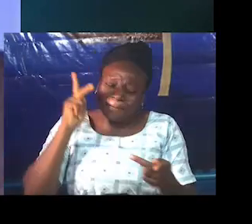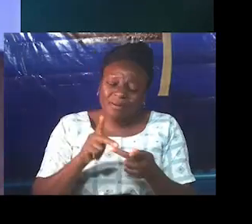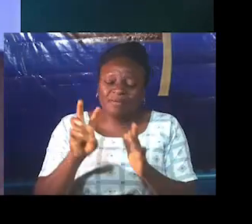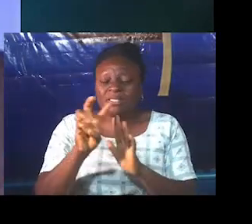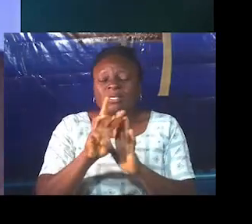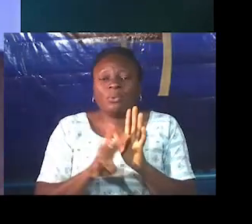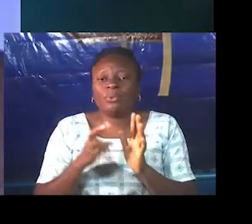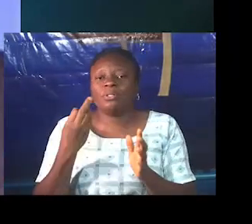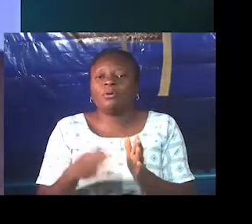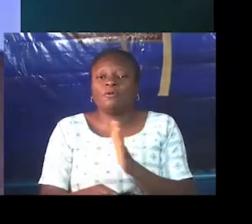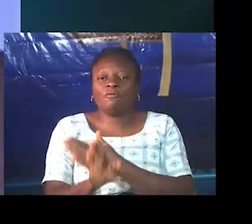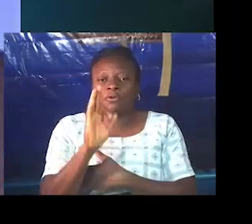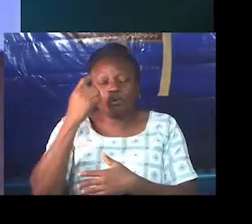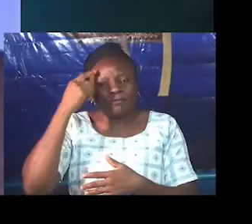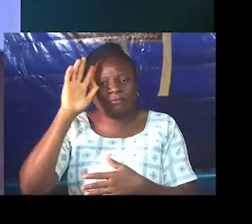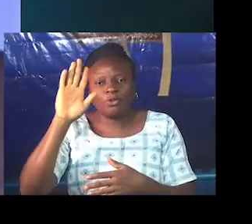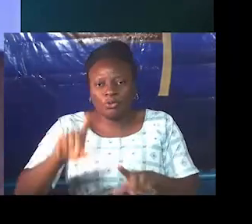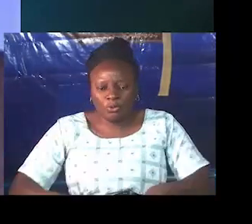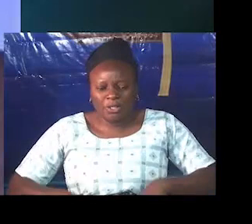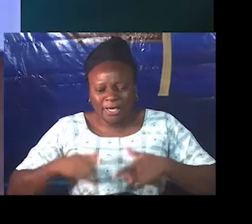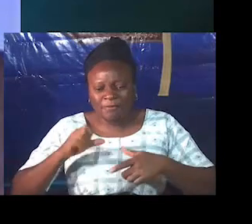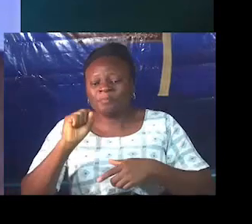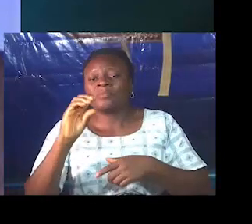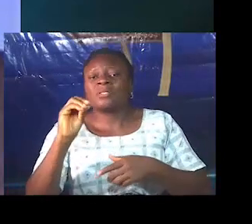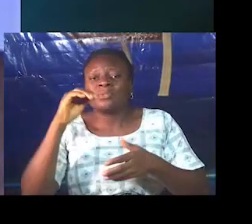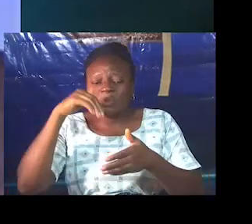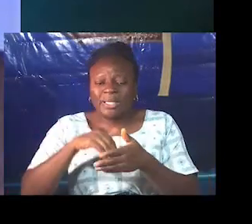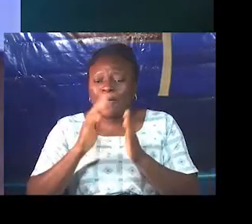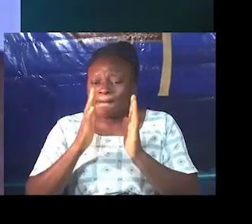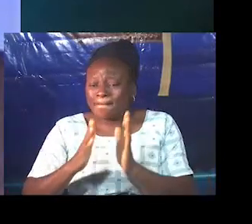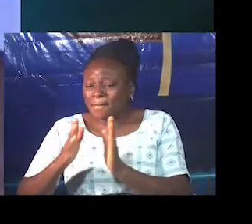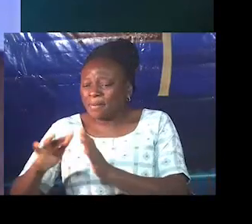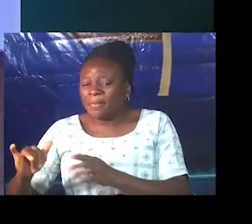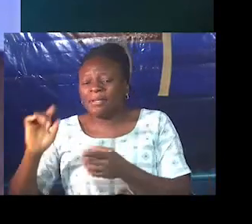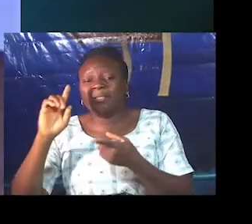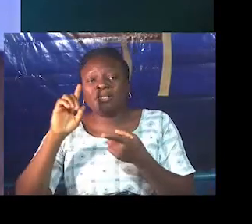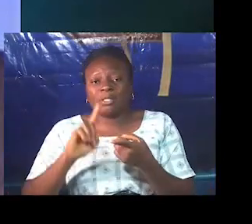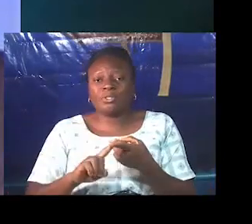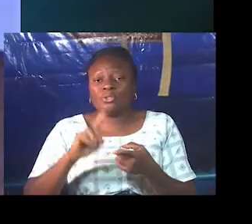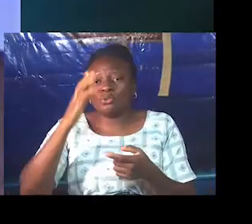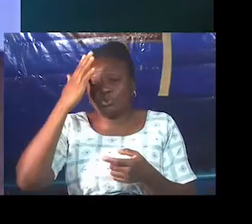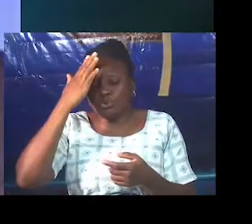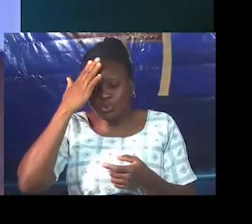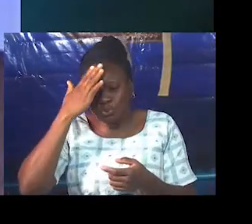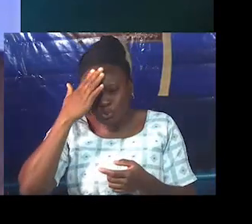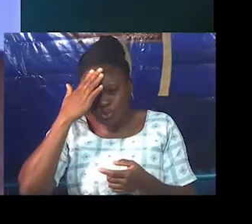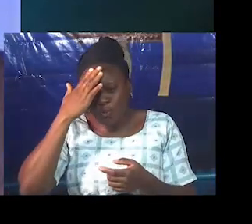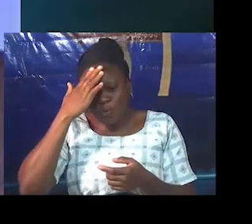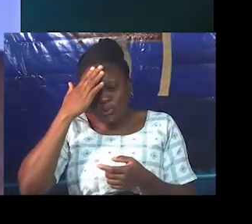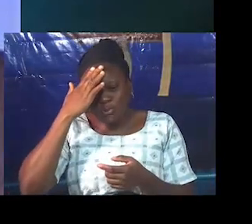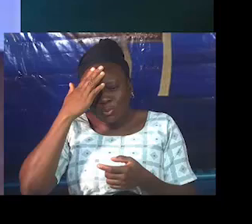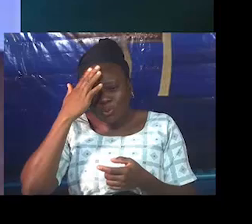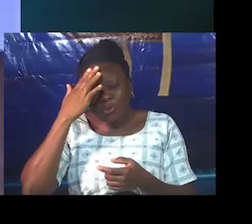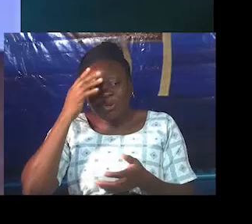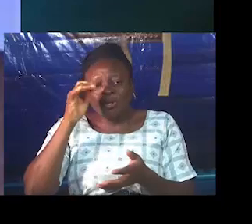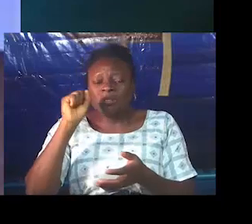is. So, in preparing to know, so that you can be as definite as Adam said, this is now